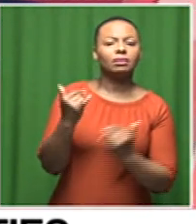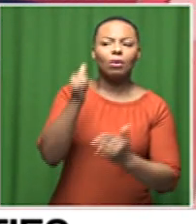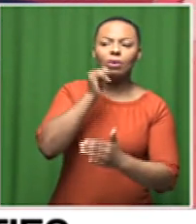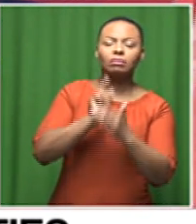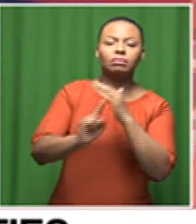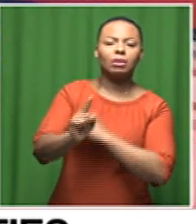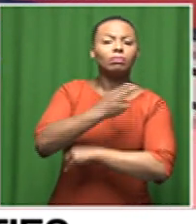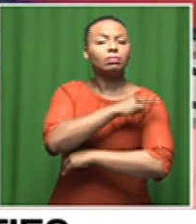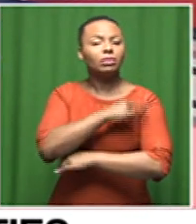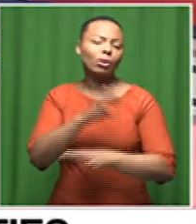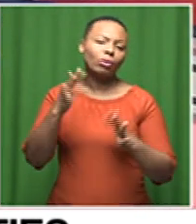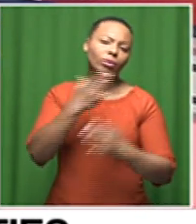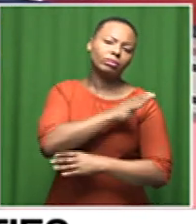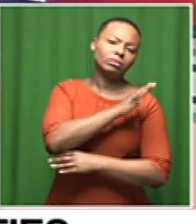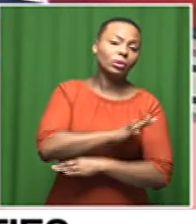facilities?